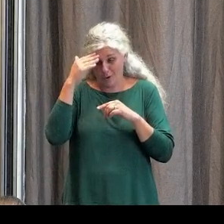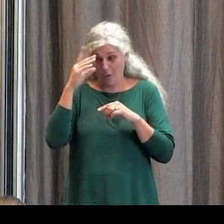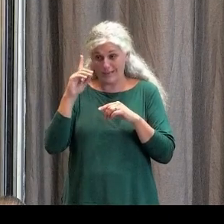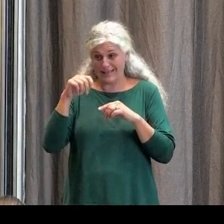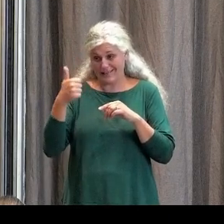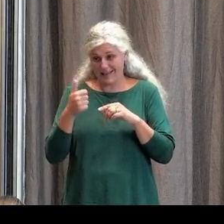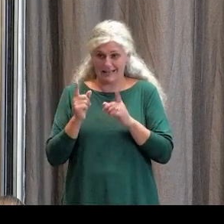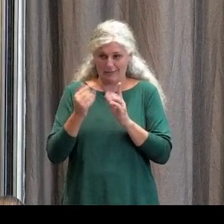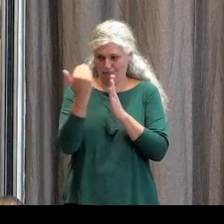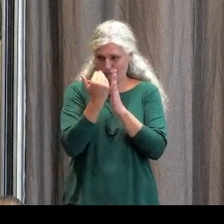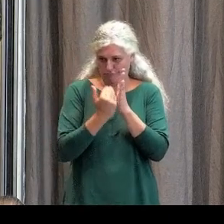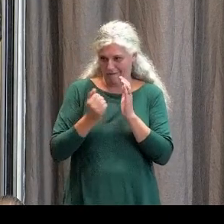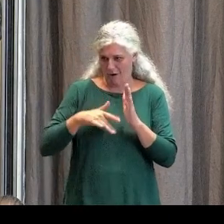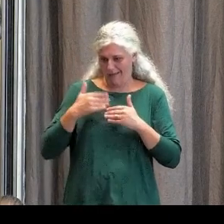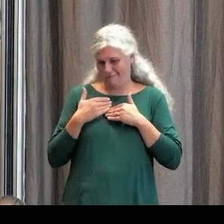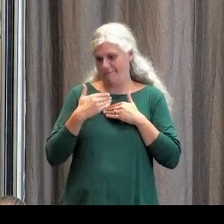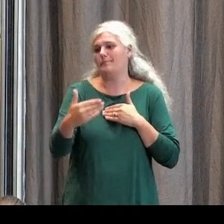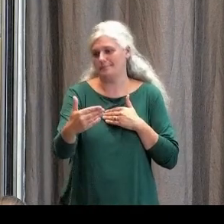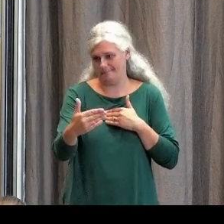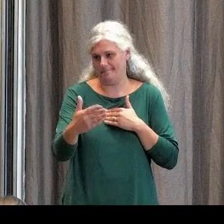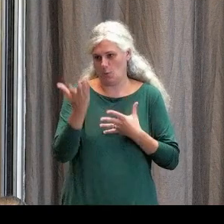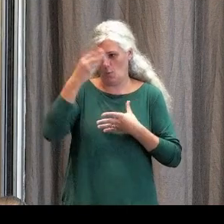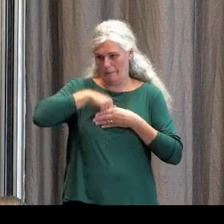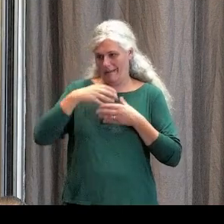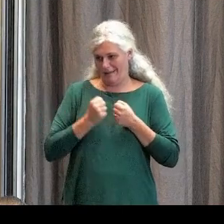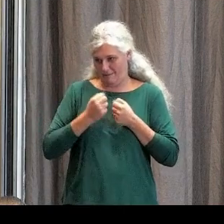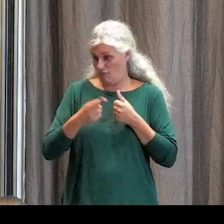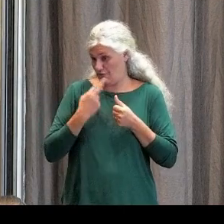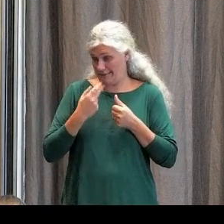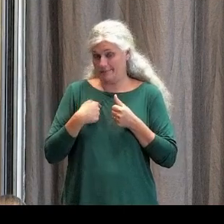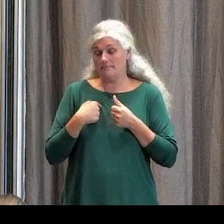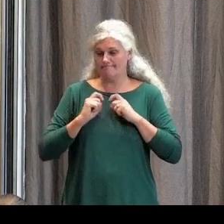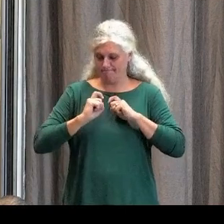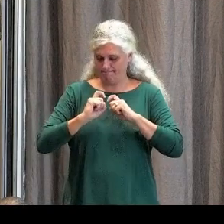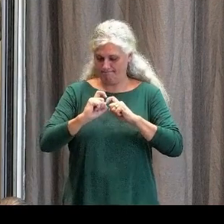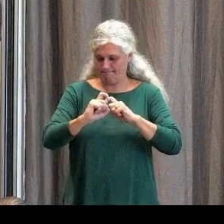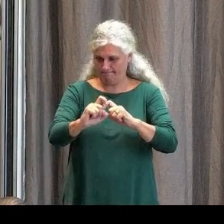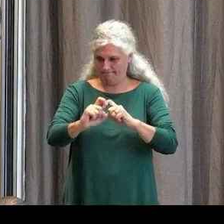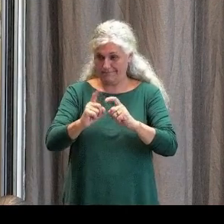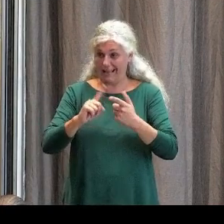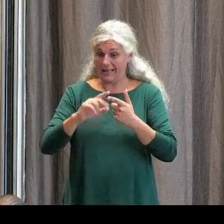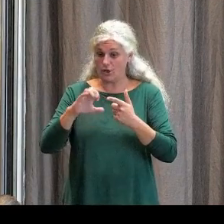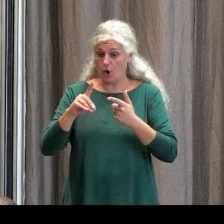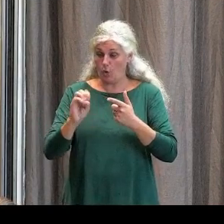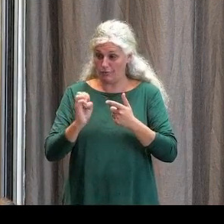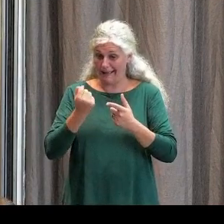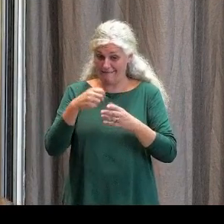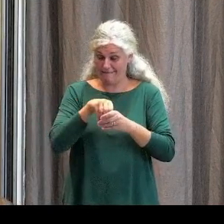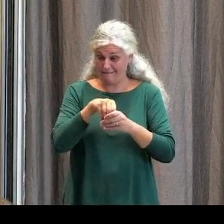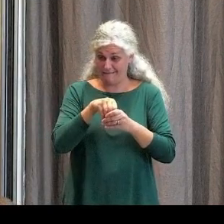of instructions for life. Right? It's a very stable chemical, and it's a code. It's